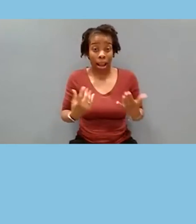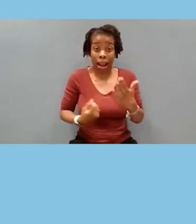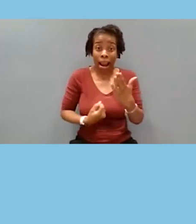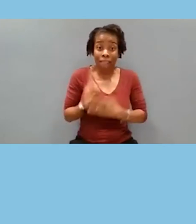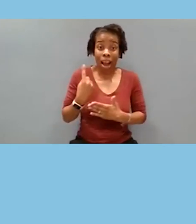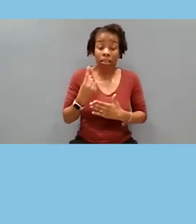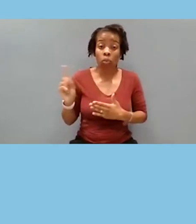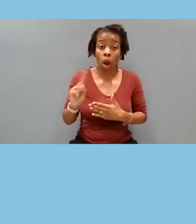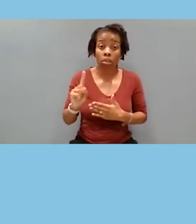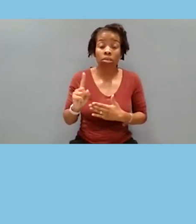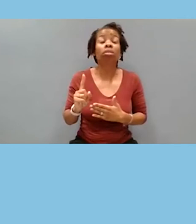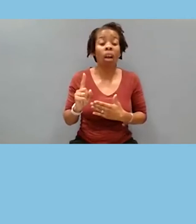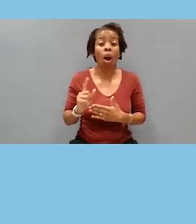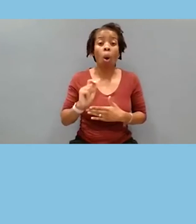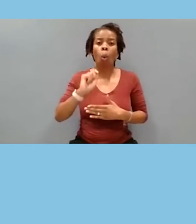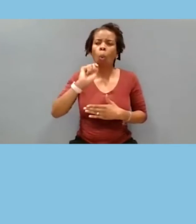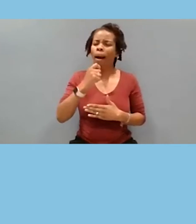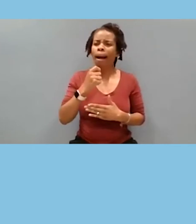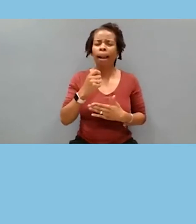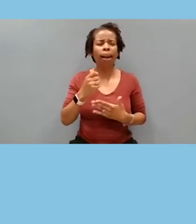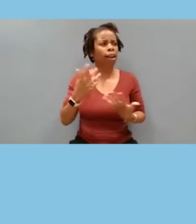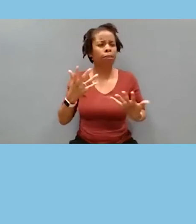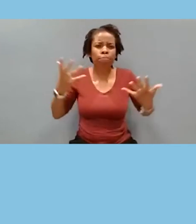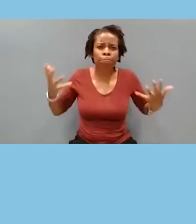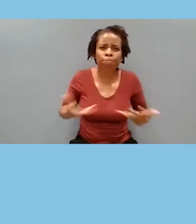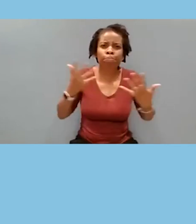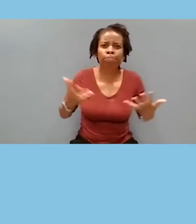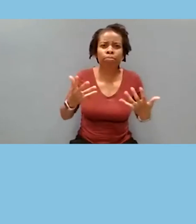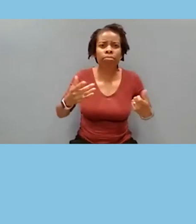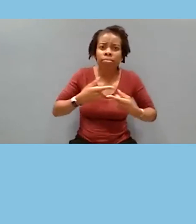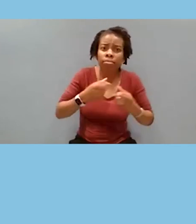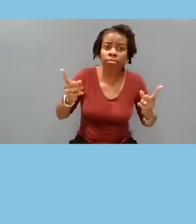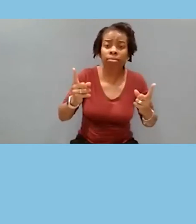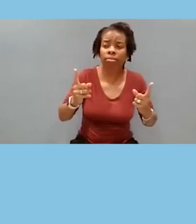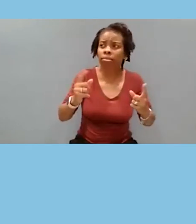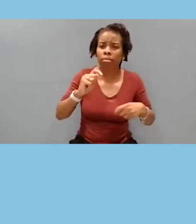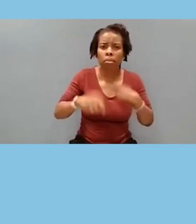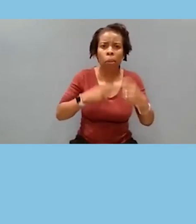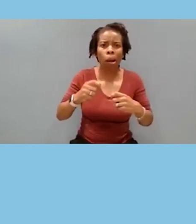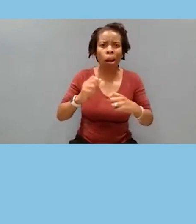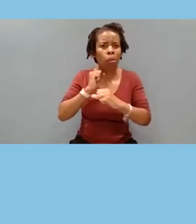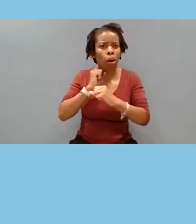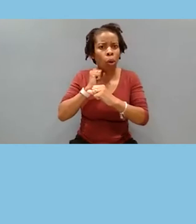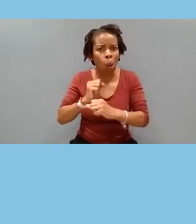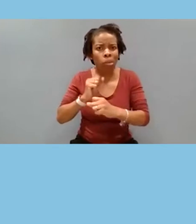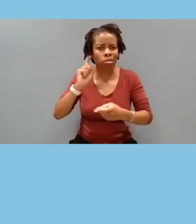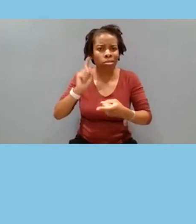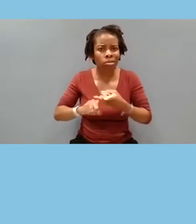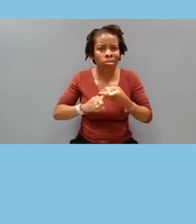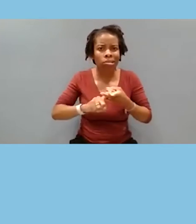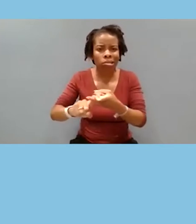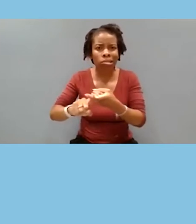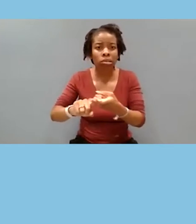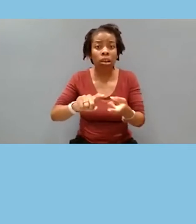us developing that interest in and commitment to being cued for a reappraisal. And I'm